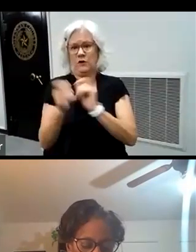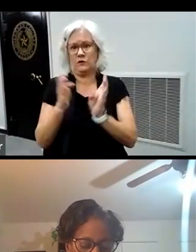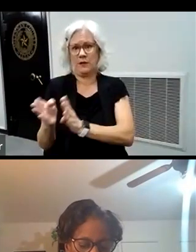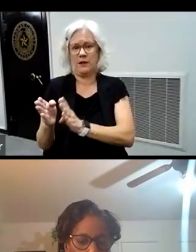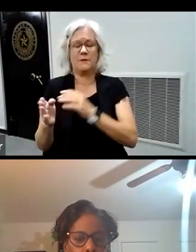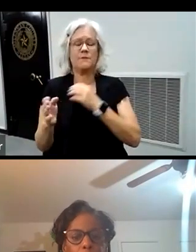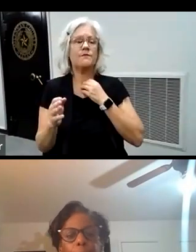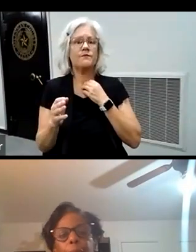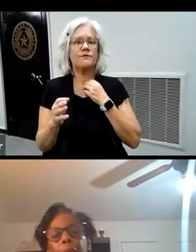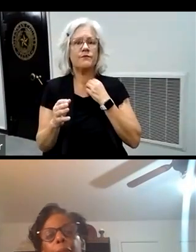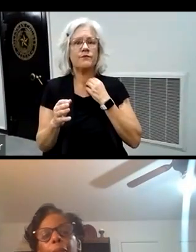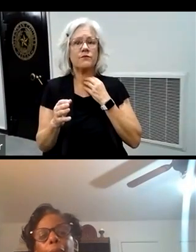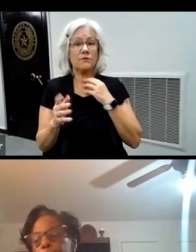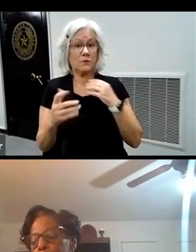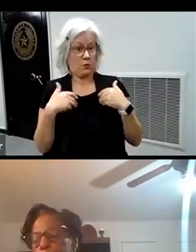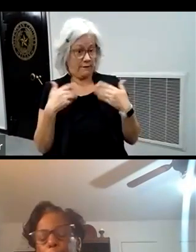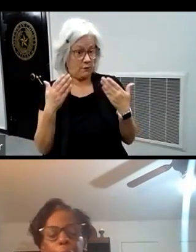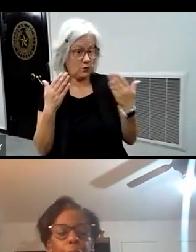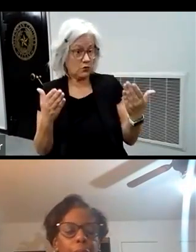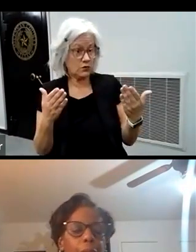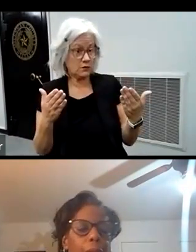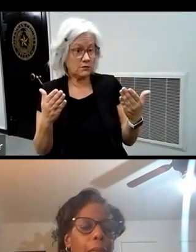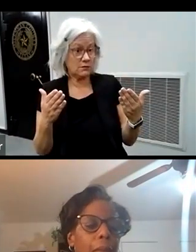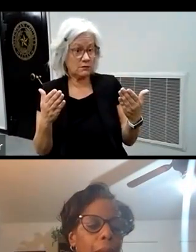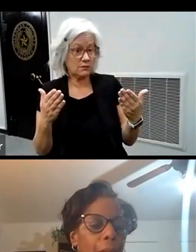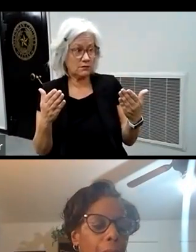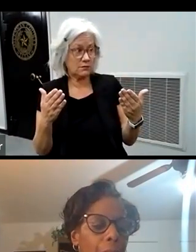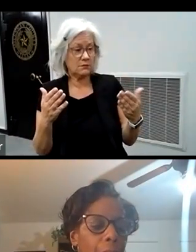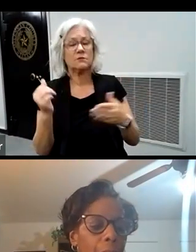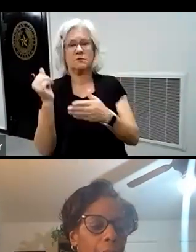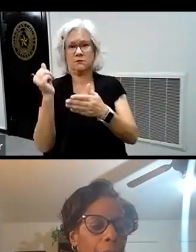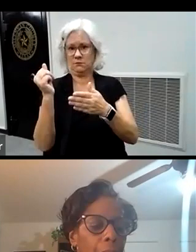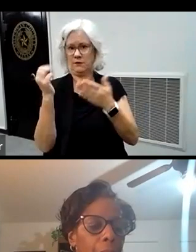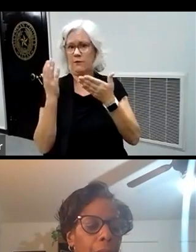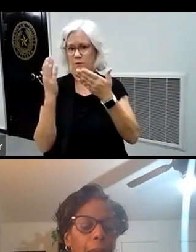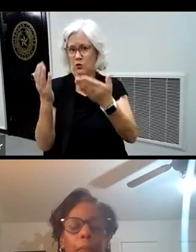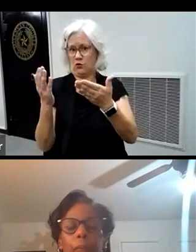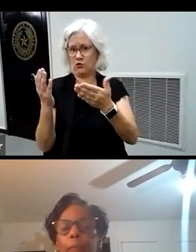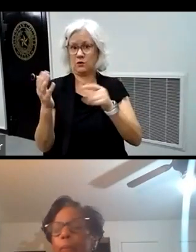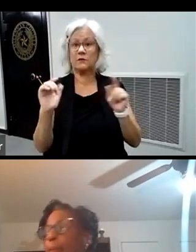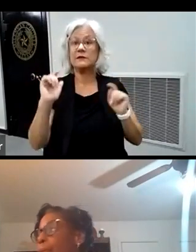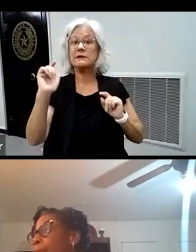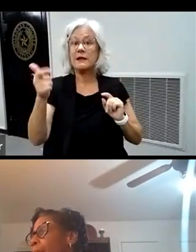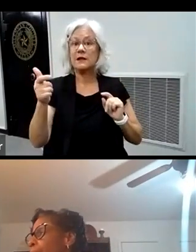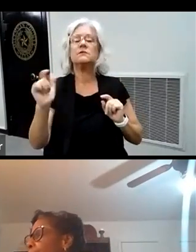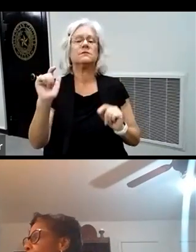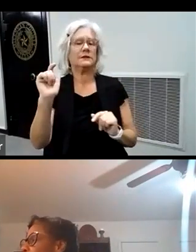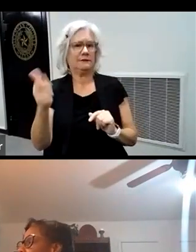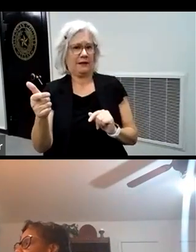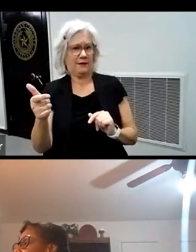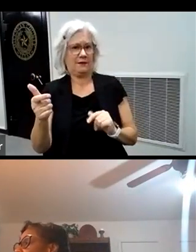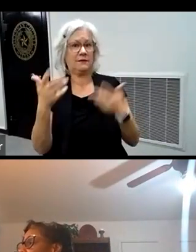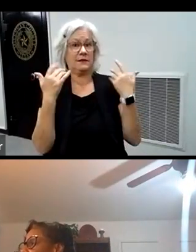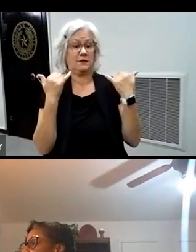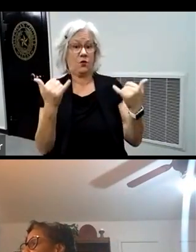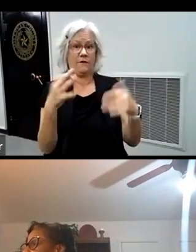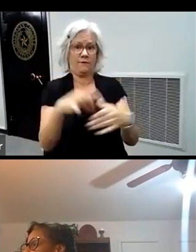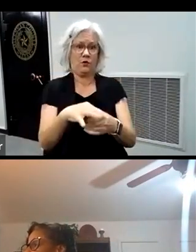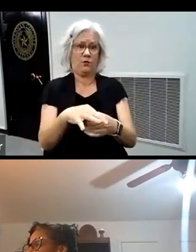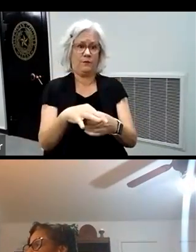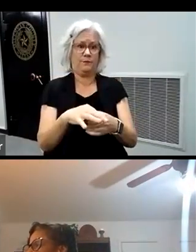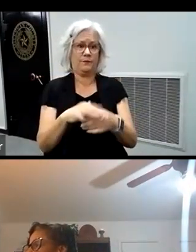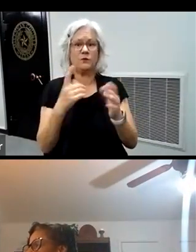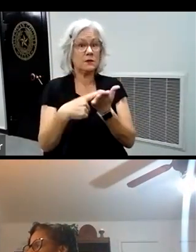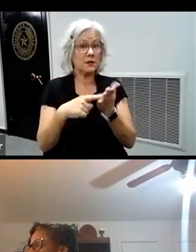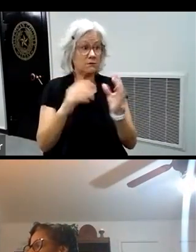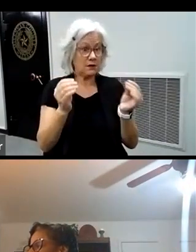Is there a motion to approve? Motion to approve. Is there a second? Motion been made and second. Any other